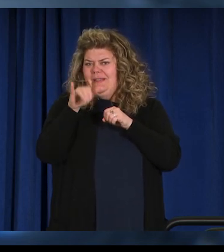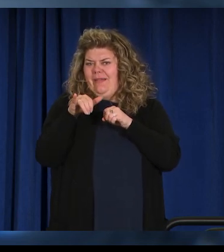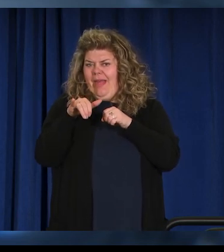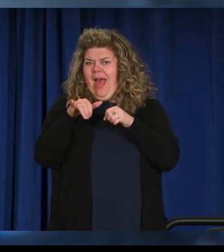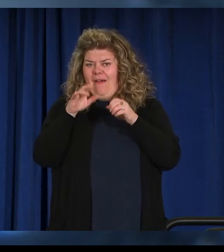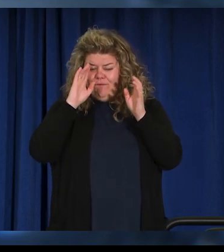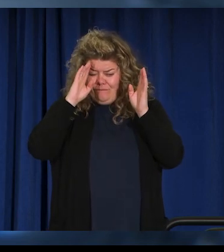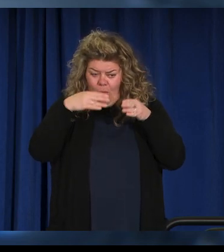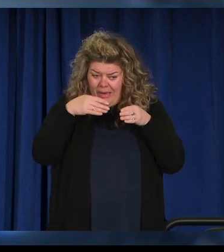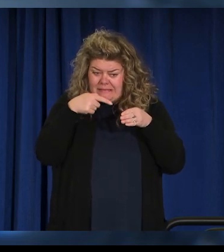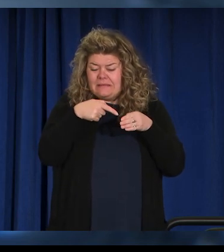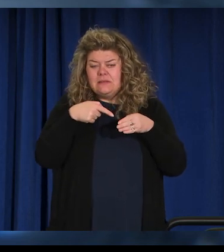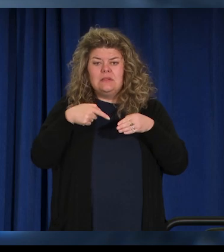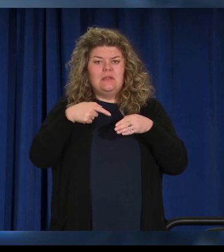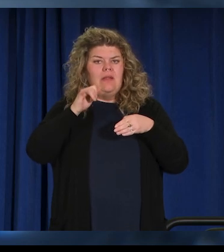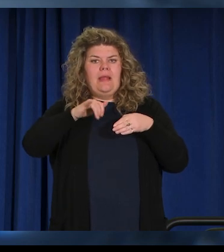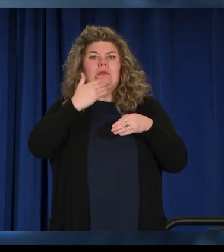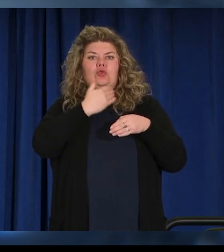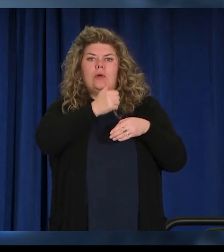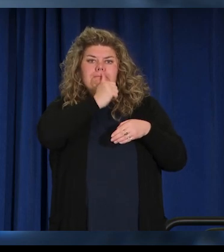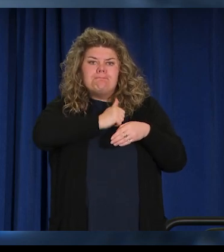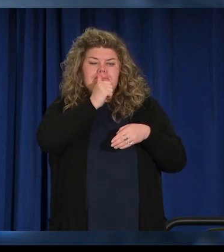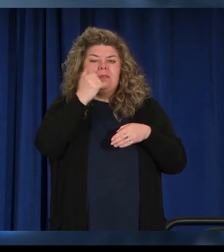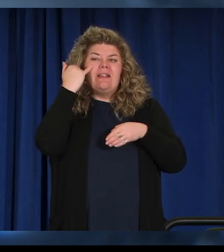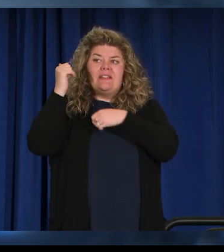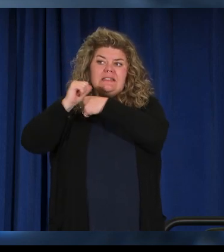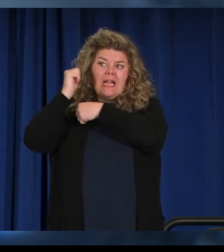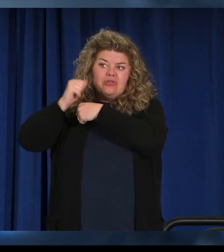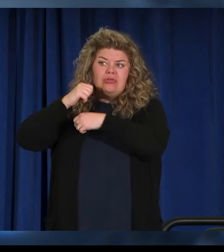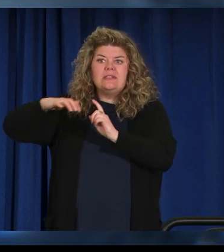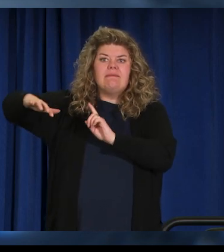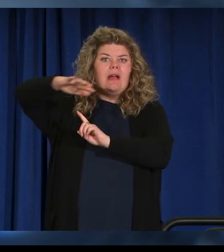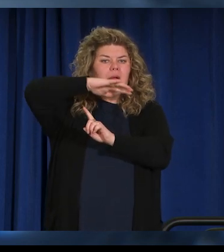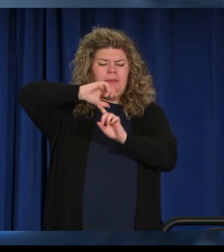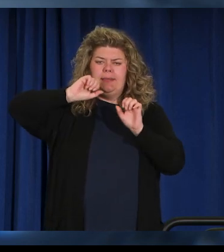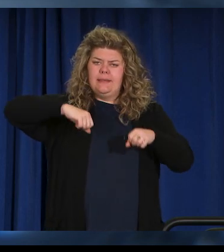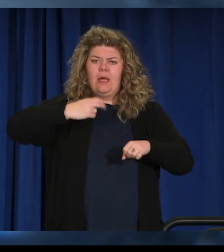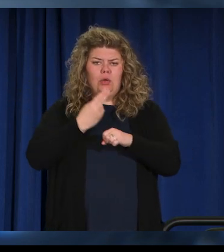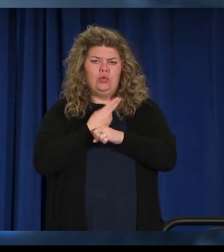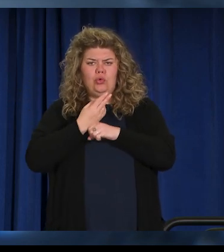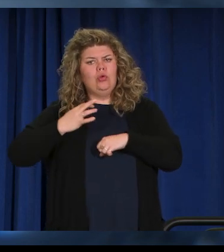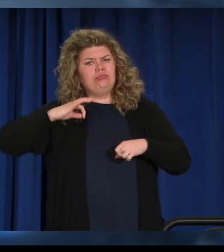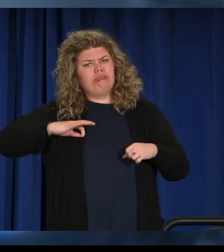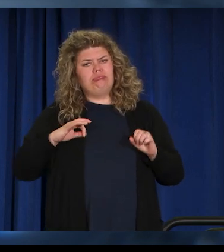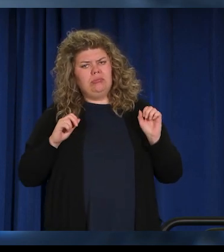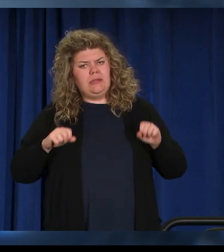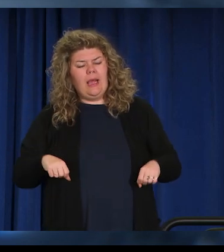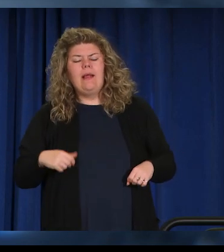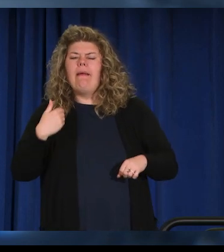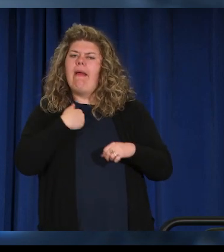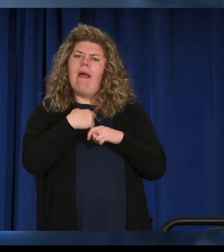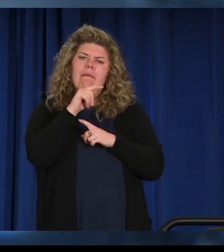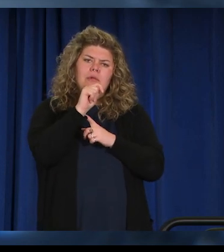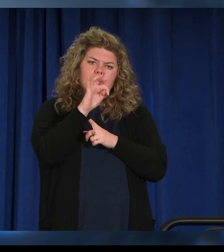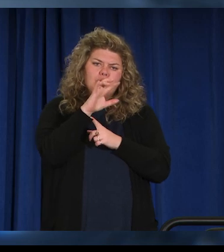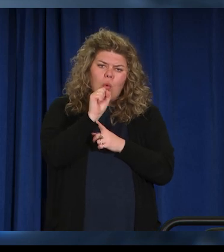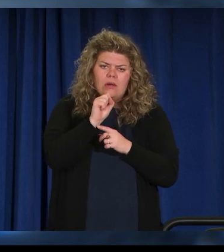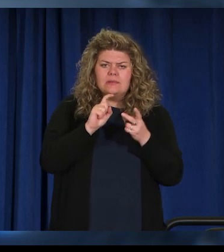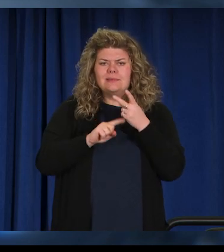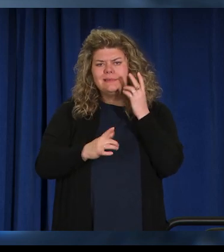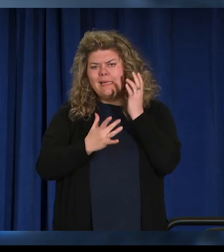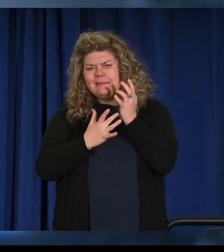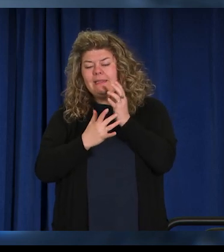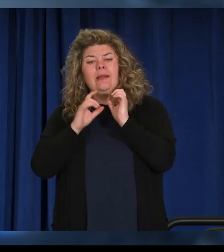multiple inputs is a good survival trait when you're in dangerous environments. There are tools and techniques that can support executive